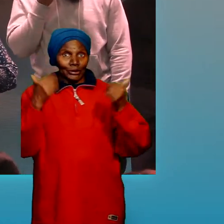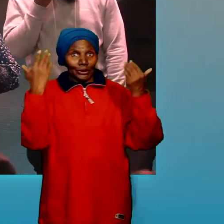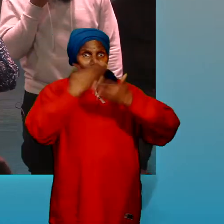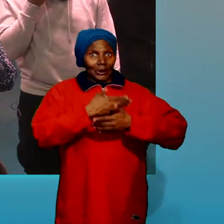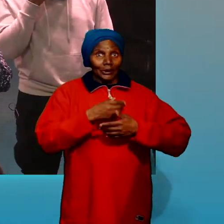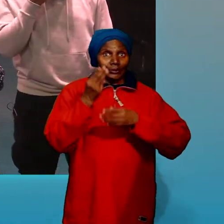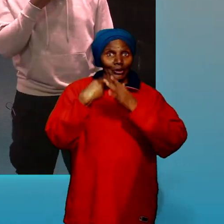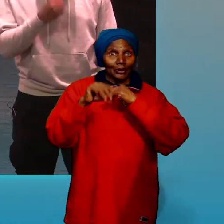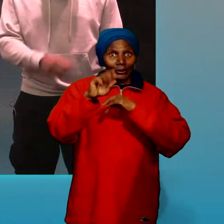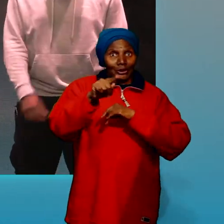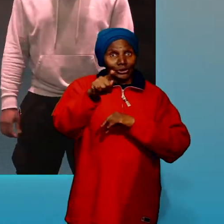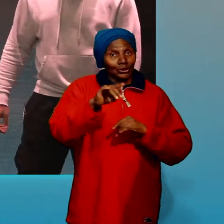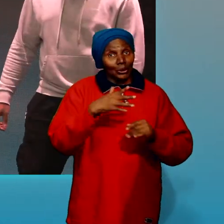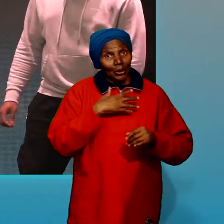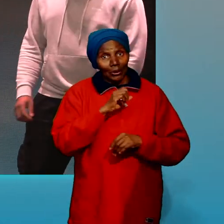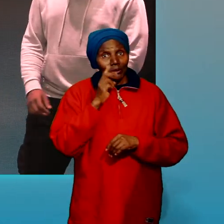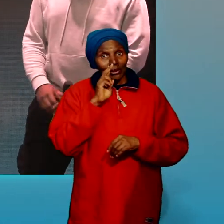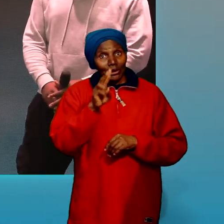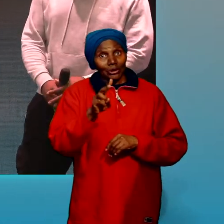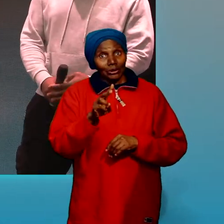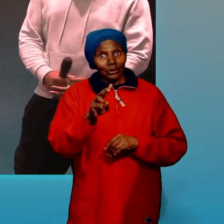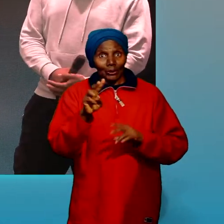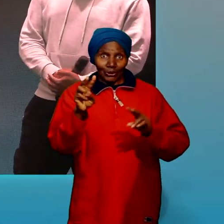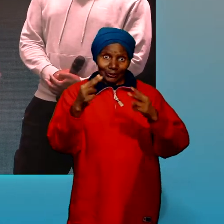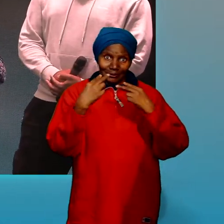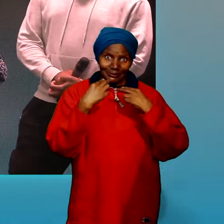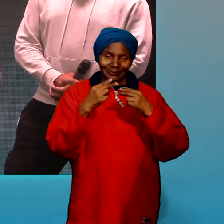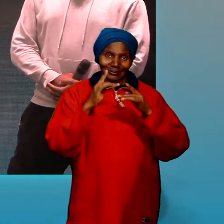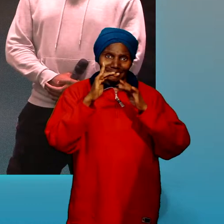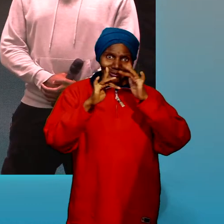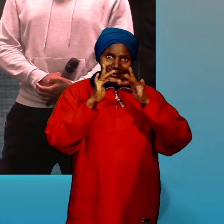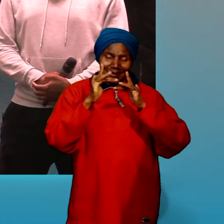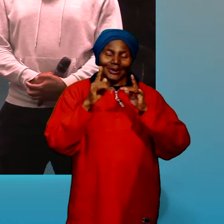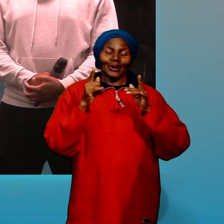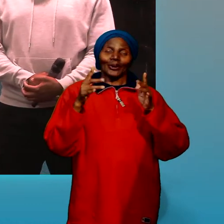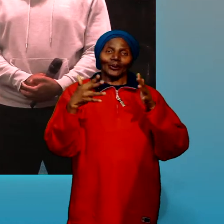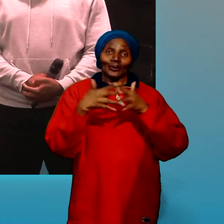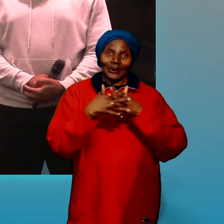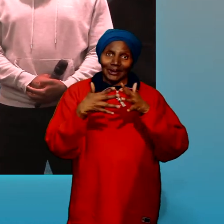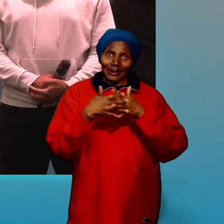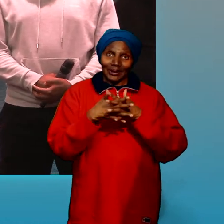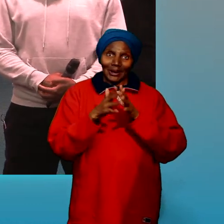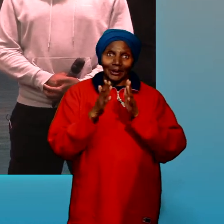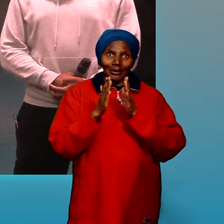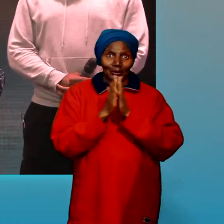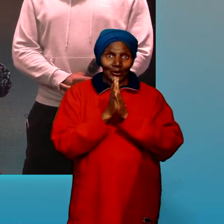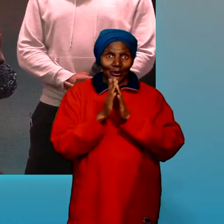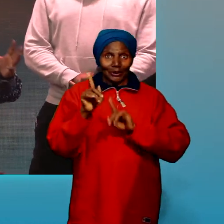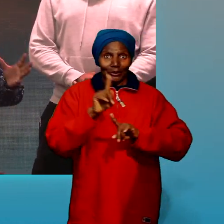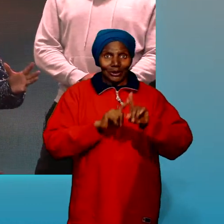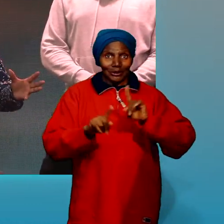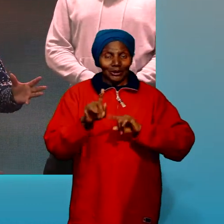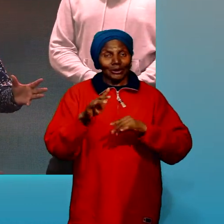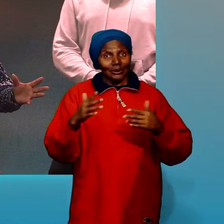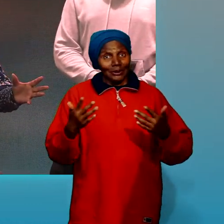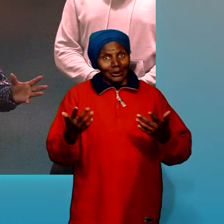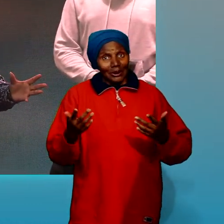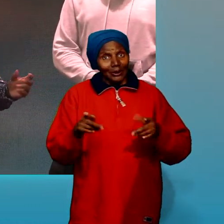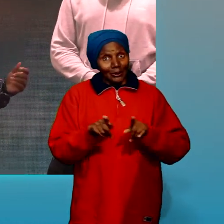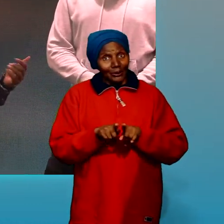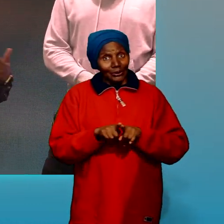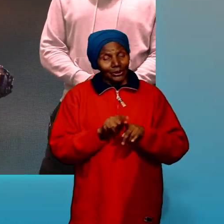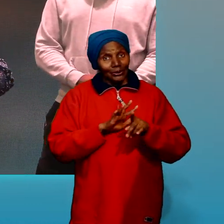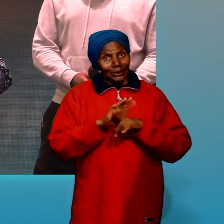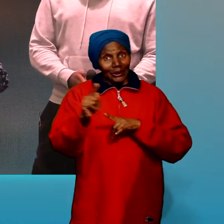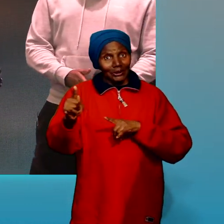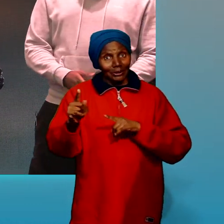home now, if you want to be released, you're released in the name of Jesus Christ. Remember, the different announcements that were made, please come to the prayer